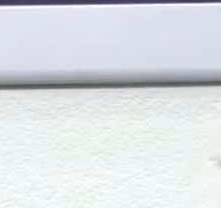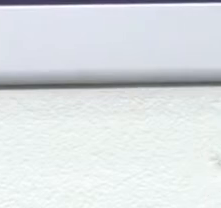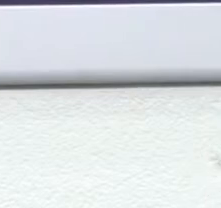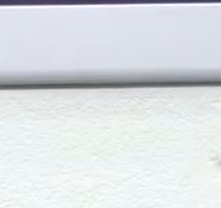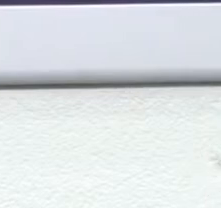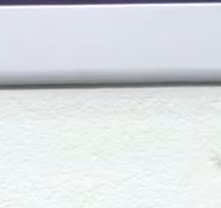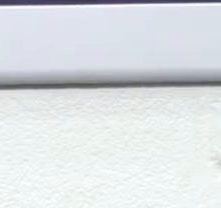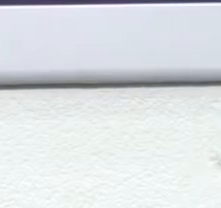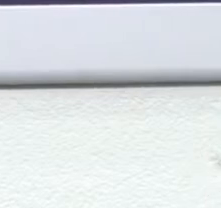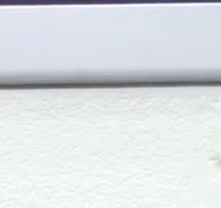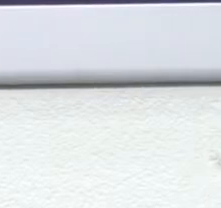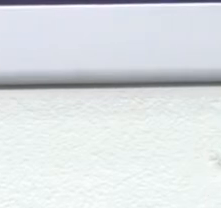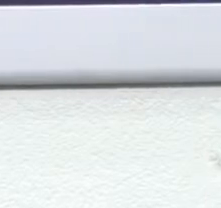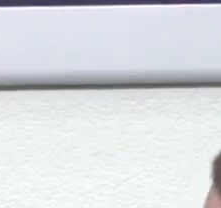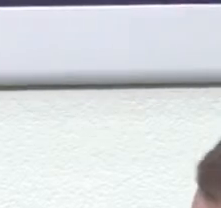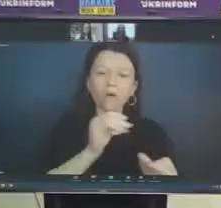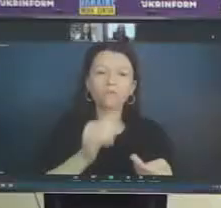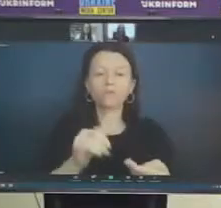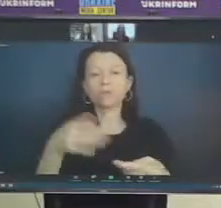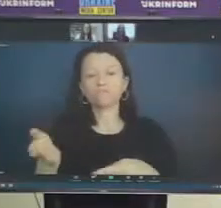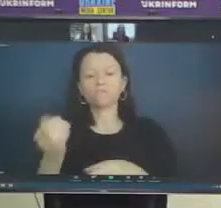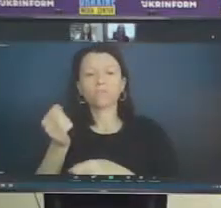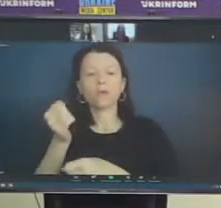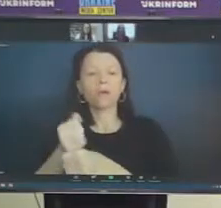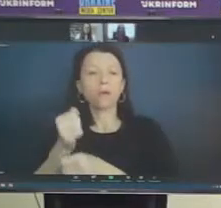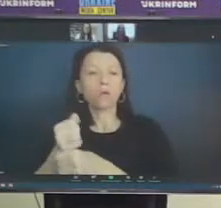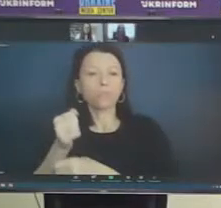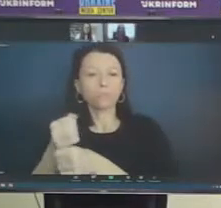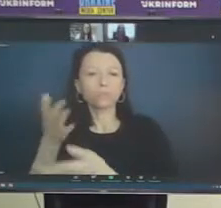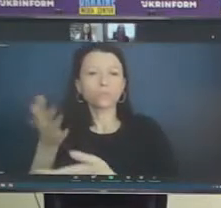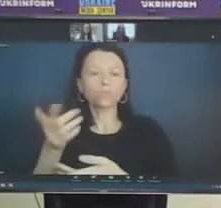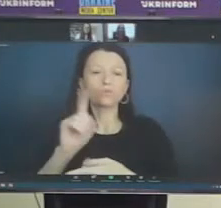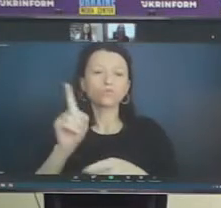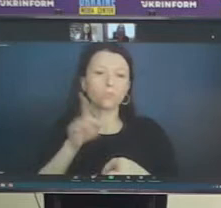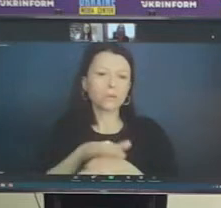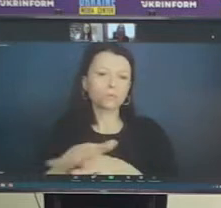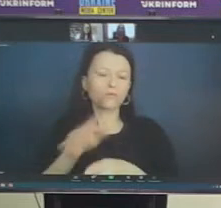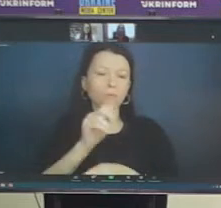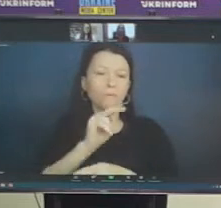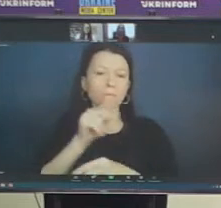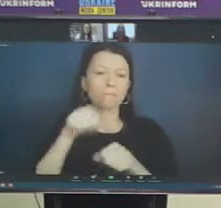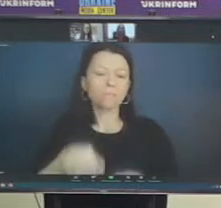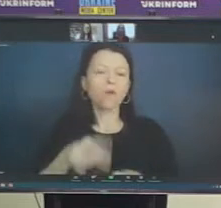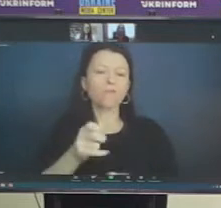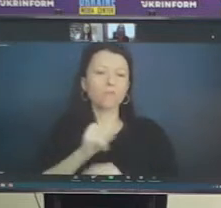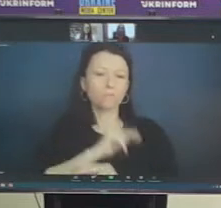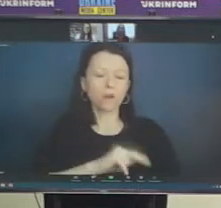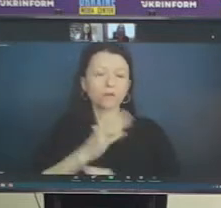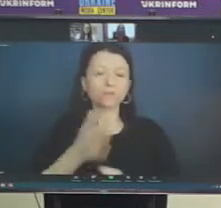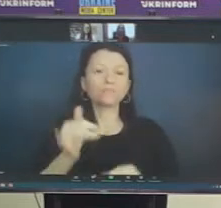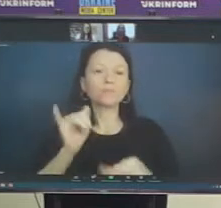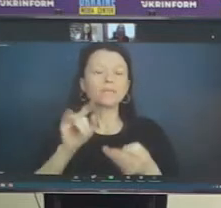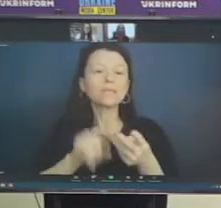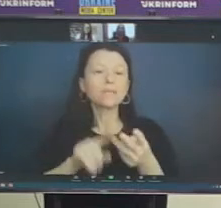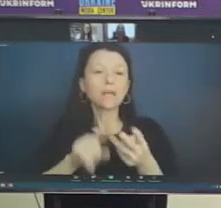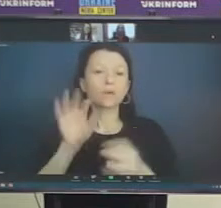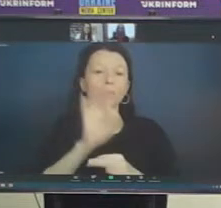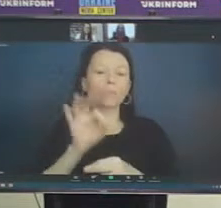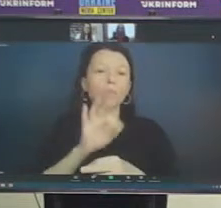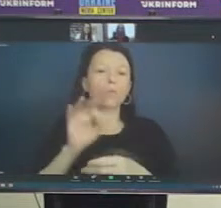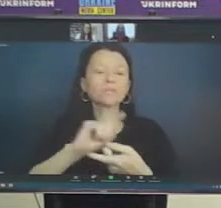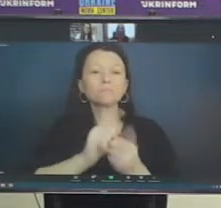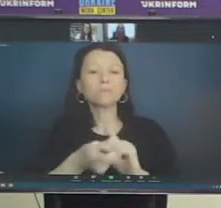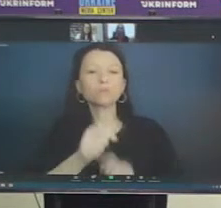system to provide employment for the persons with the disabilities. And I am standing ready to join in the discussion. Thank